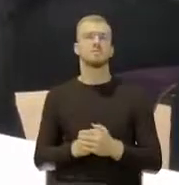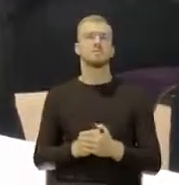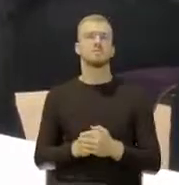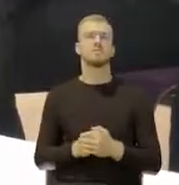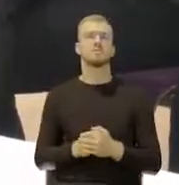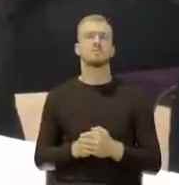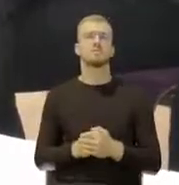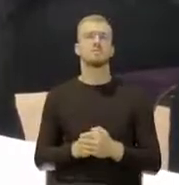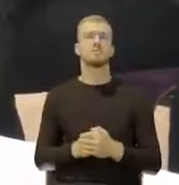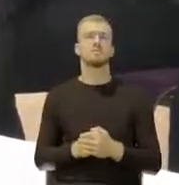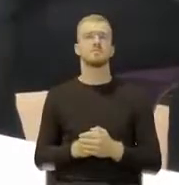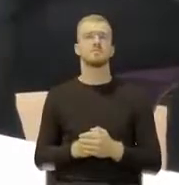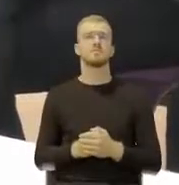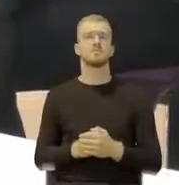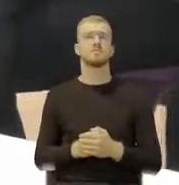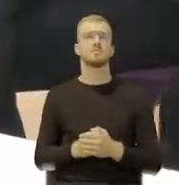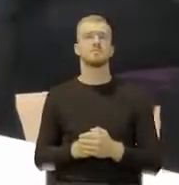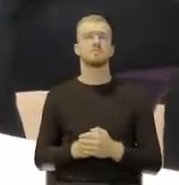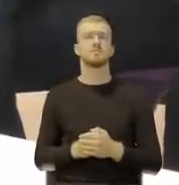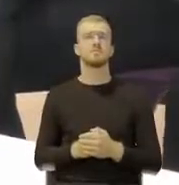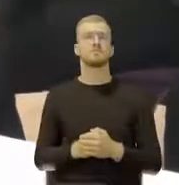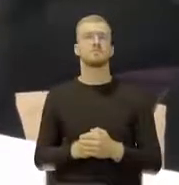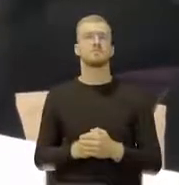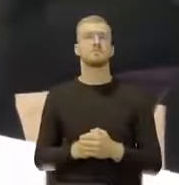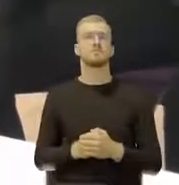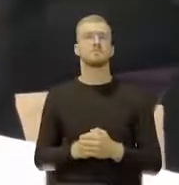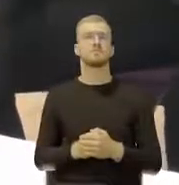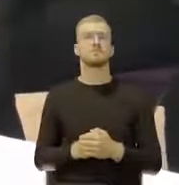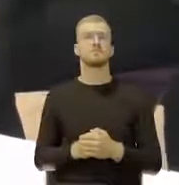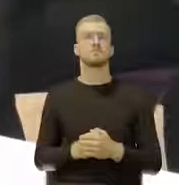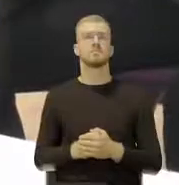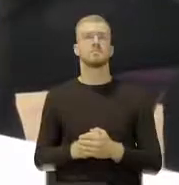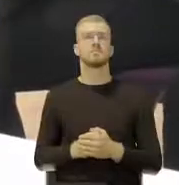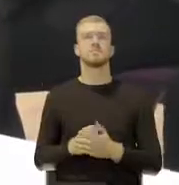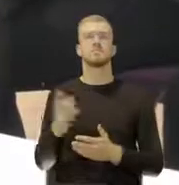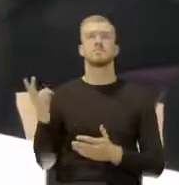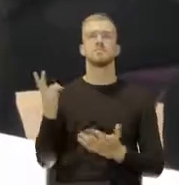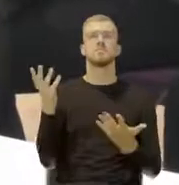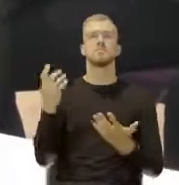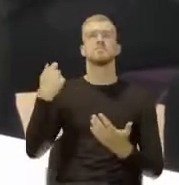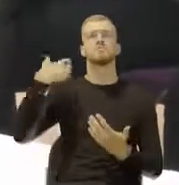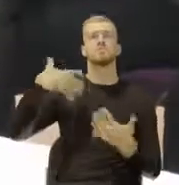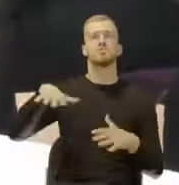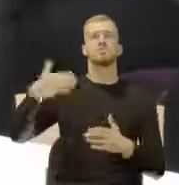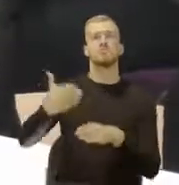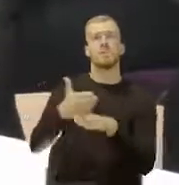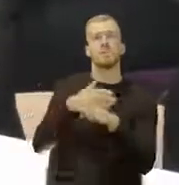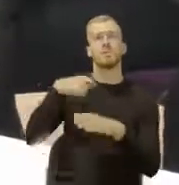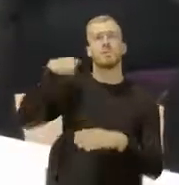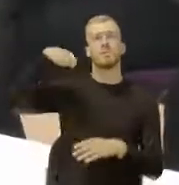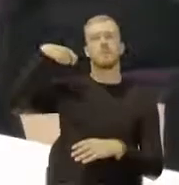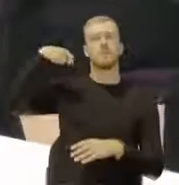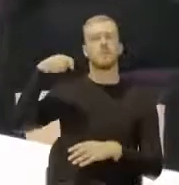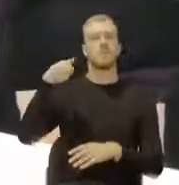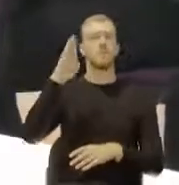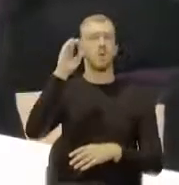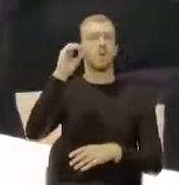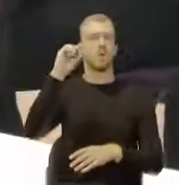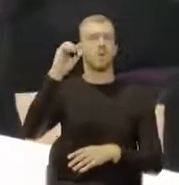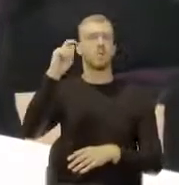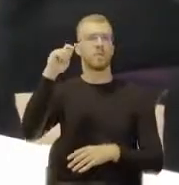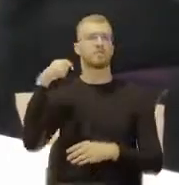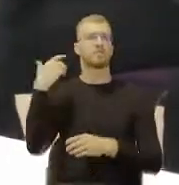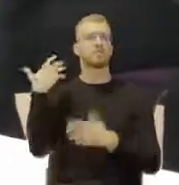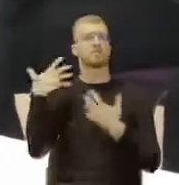now from the mayor of Bogota, show the weight and the importance of cities and their